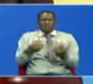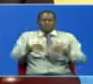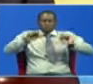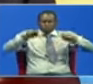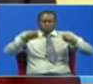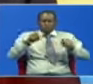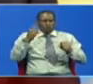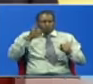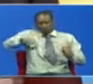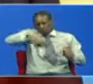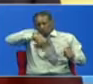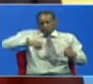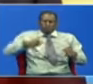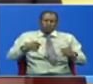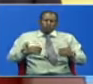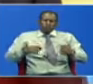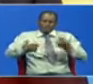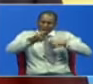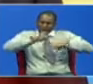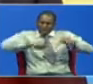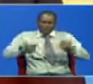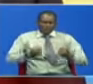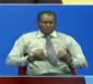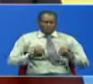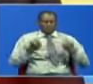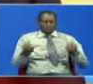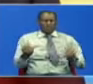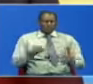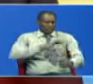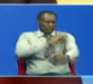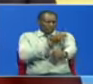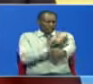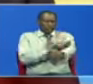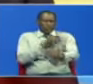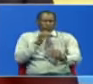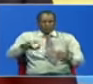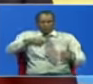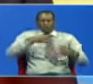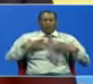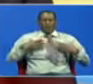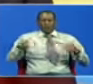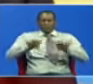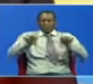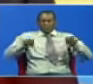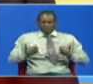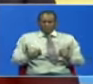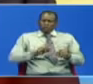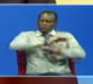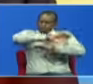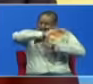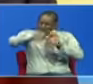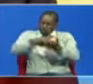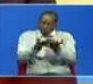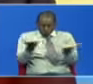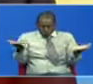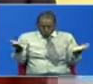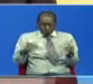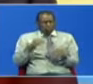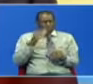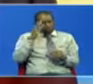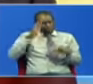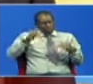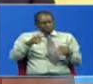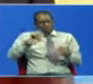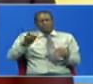us to be able to respond, the strength of our and capacity of our health systems. All of these are taken into consideration, and if you